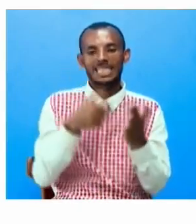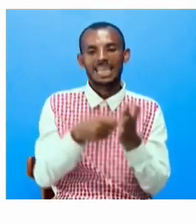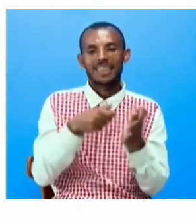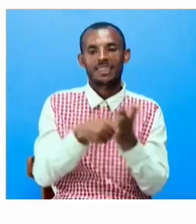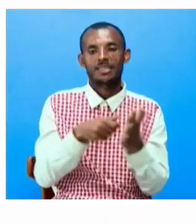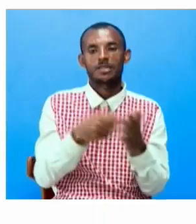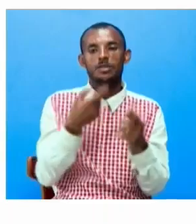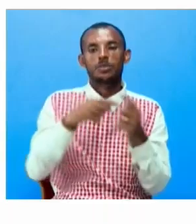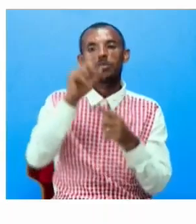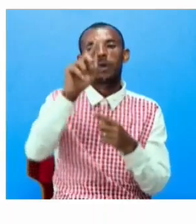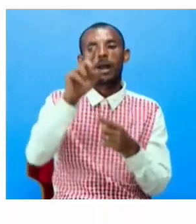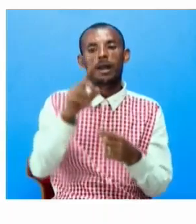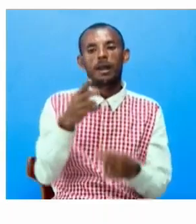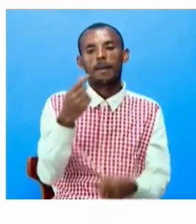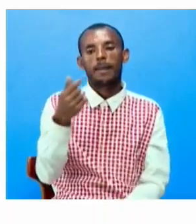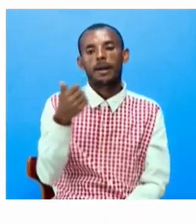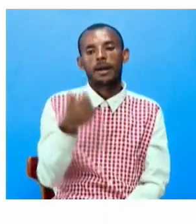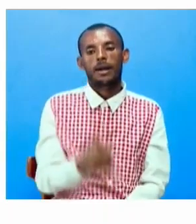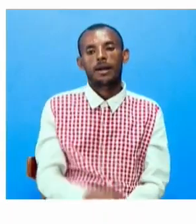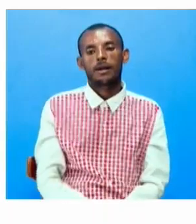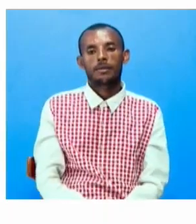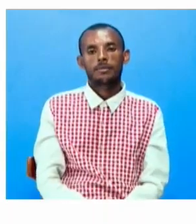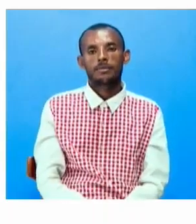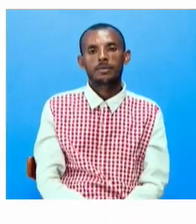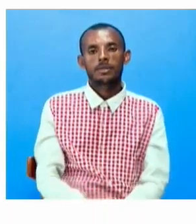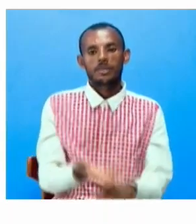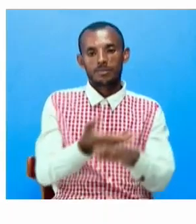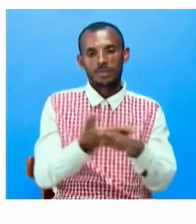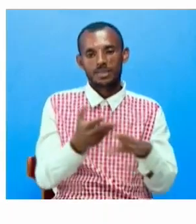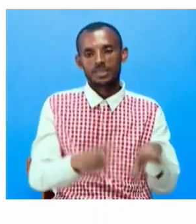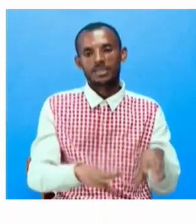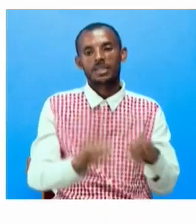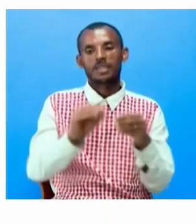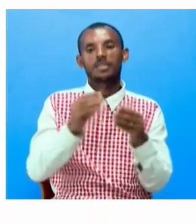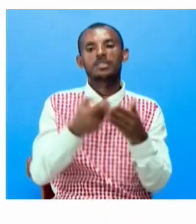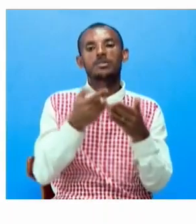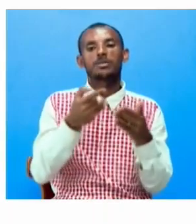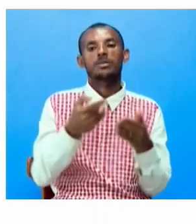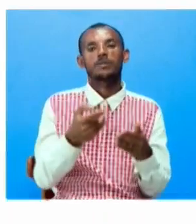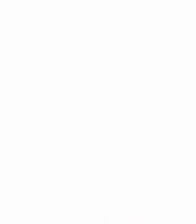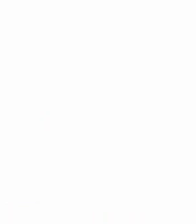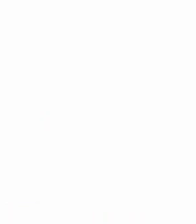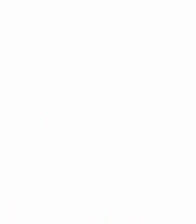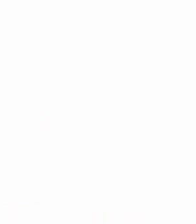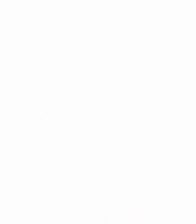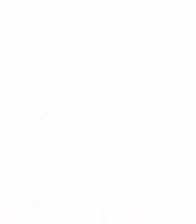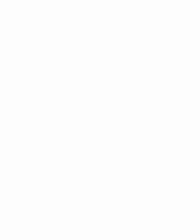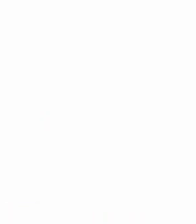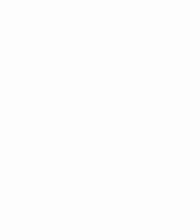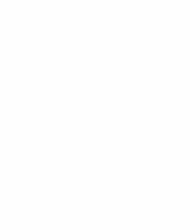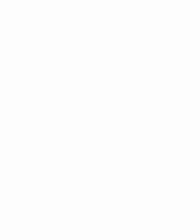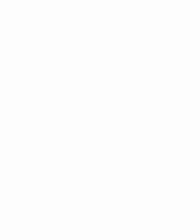What's the ratio of these two? Please try this question. I'll give you 30 seconds for this.